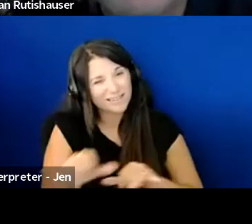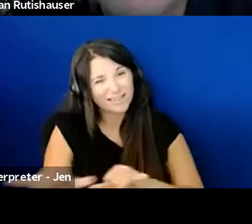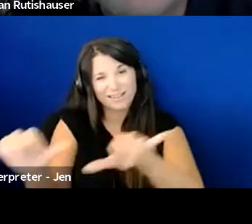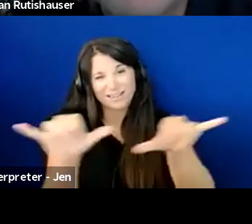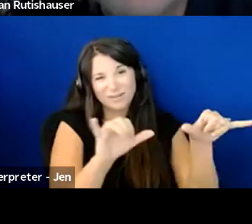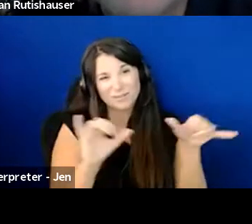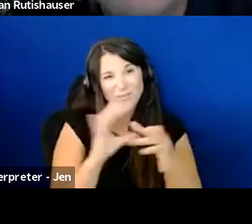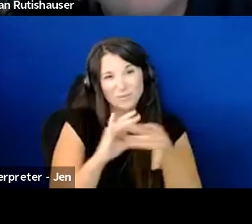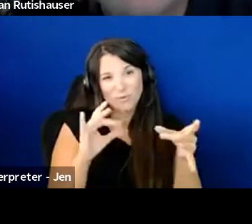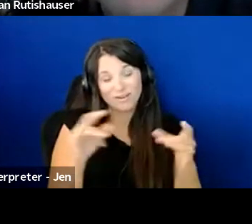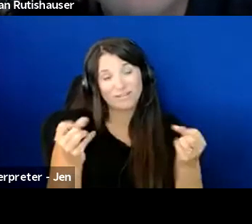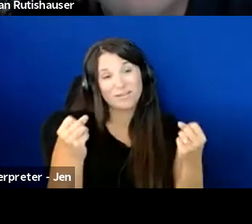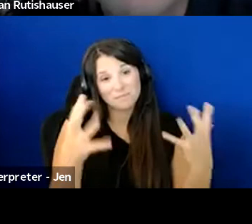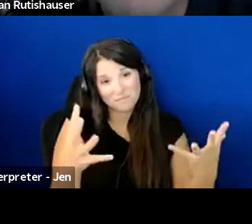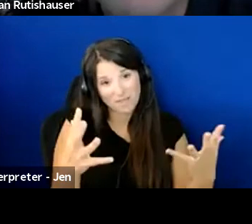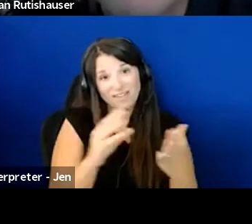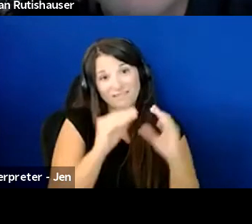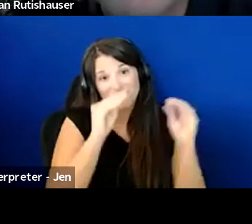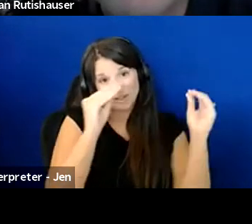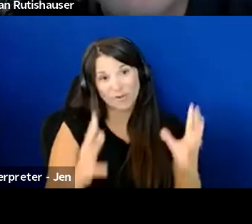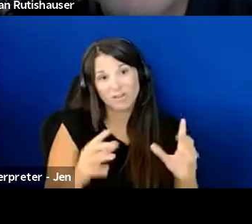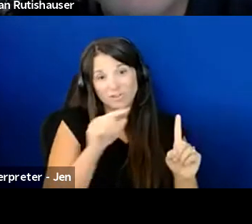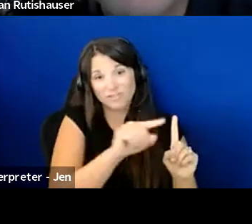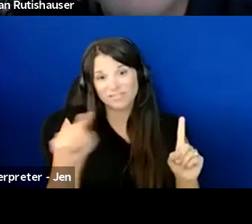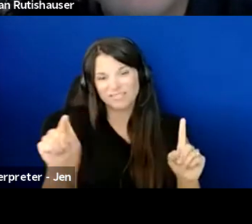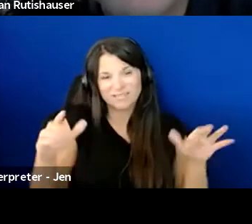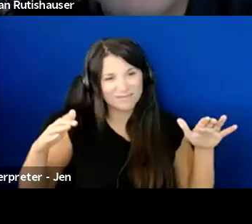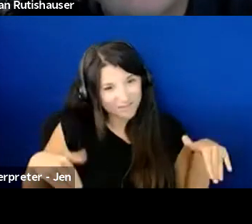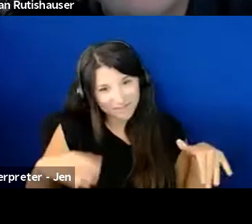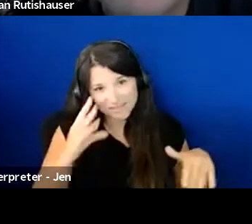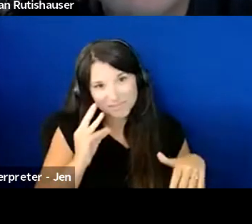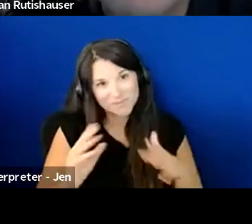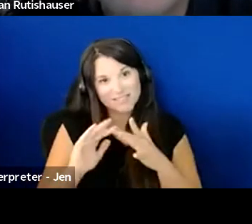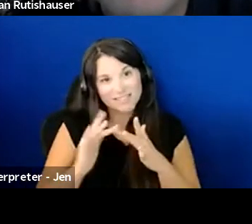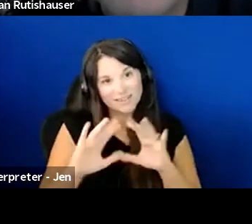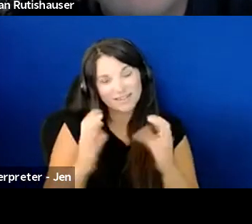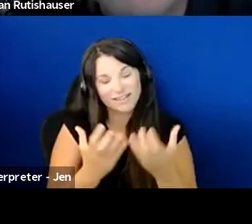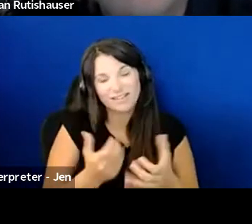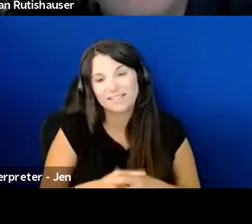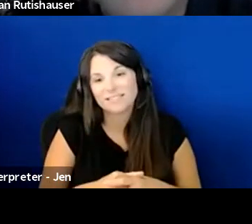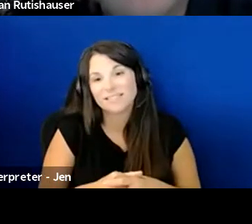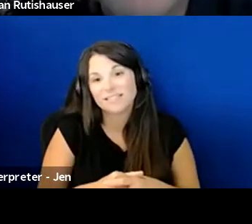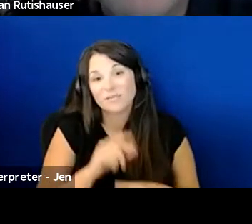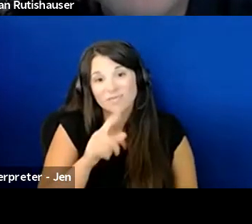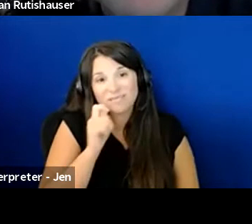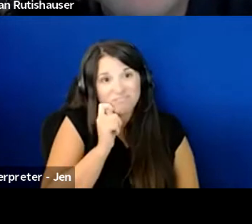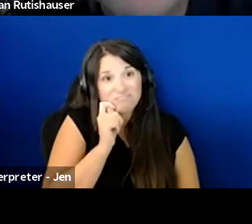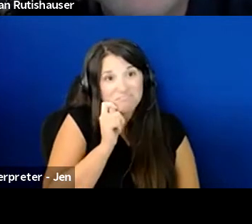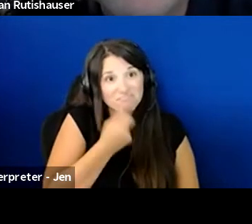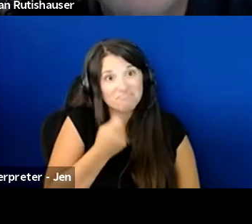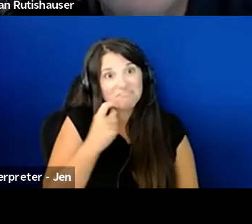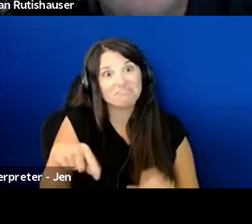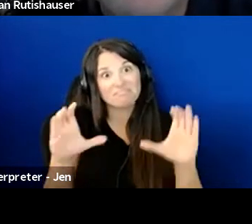gone through the full DE certification, who have not taken online classes before. And I think that's one of the things that's really cool about the certification is